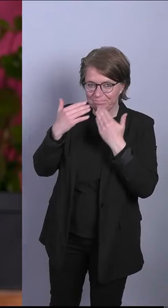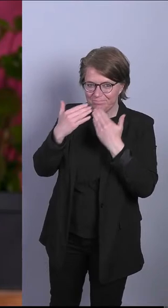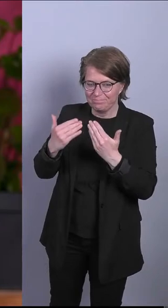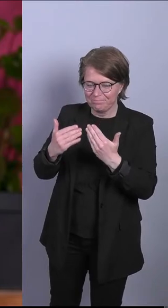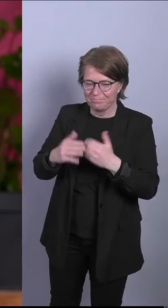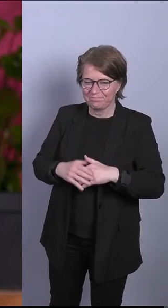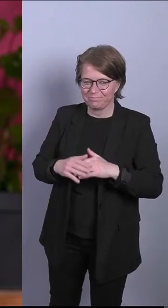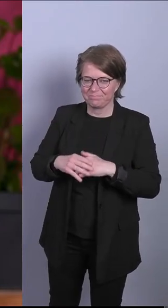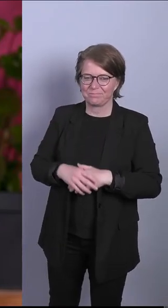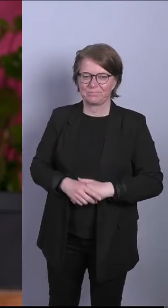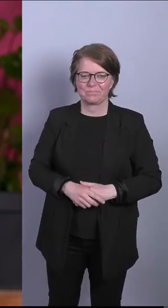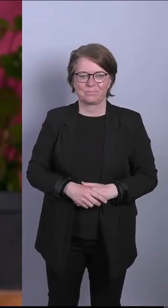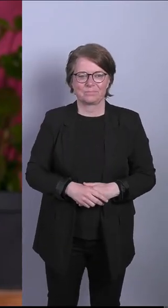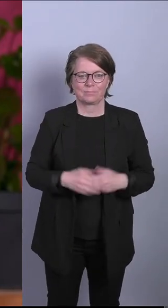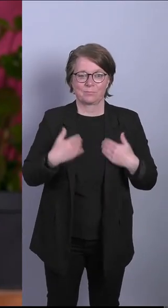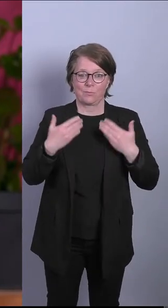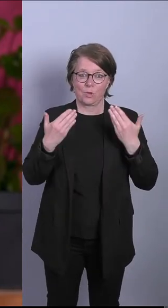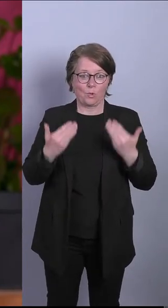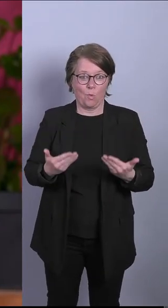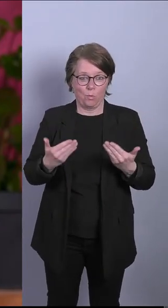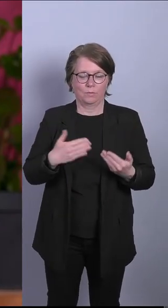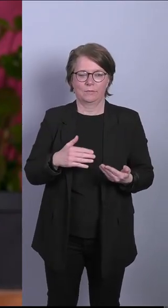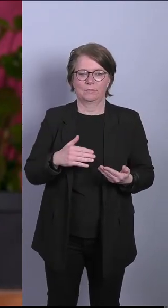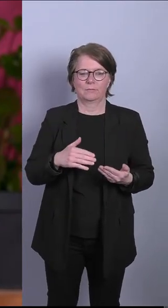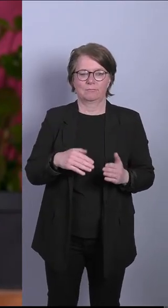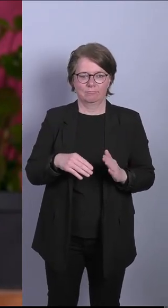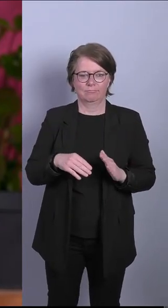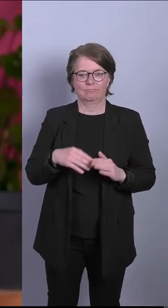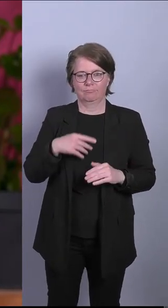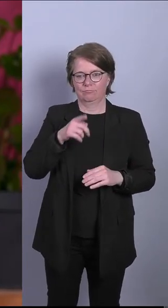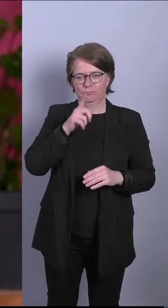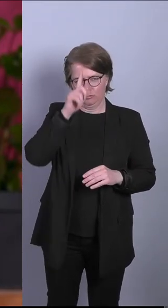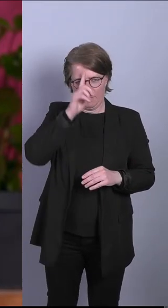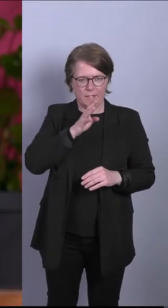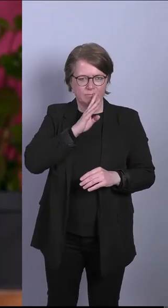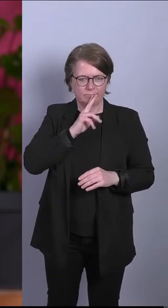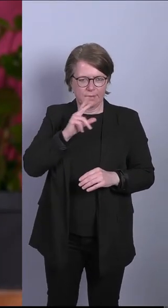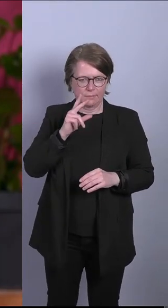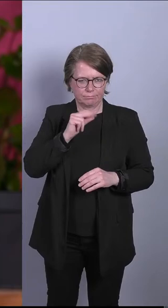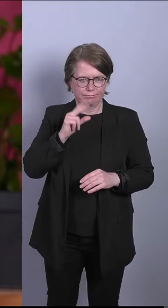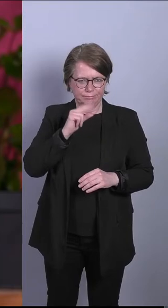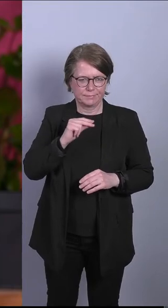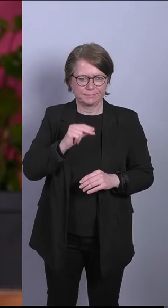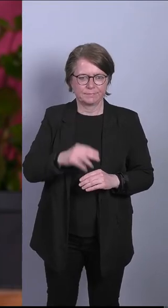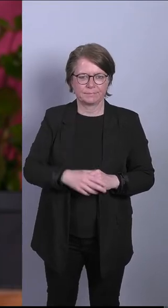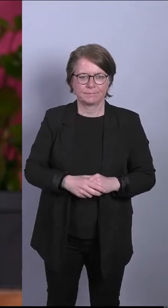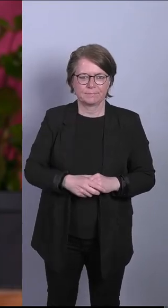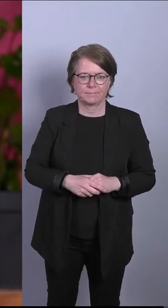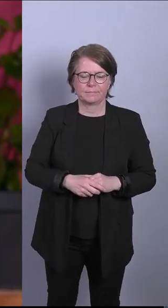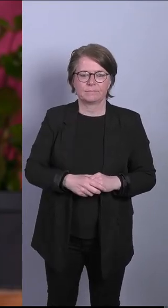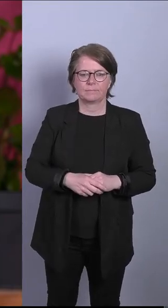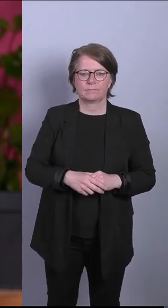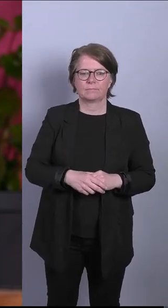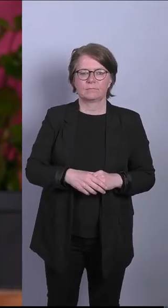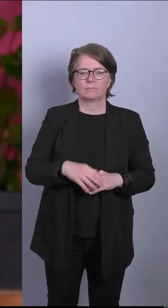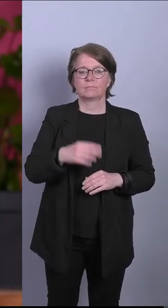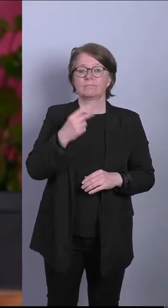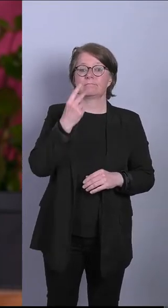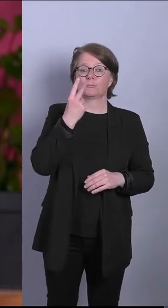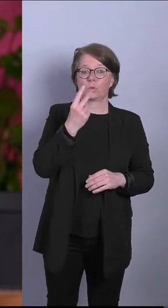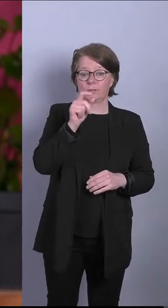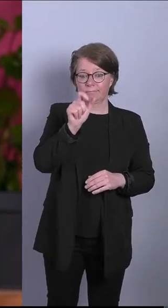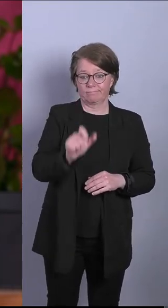Jetzt geht es auf Deutsch weiter. Okay, we'll continue in German, and we have two volunteers here